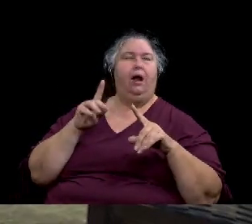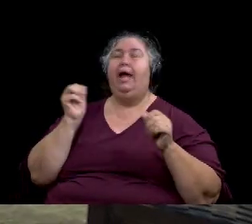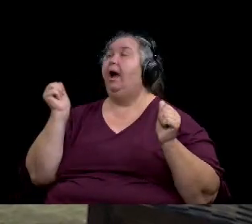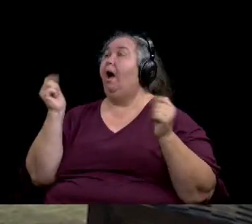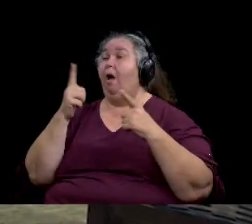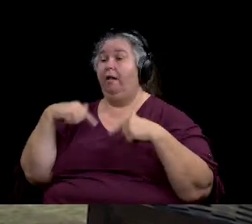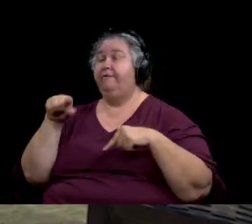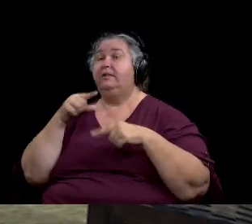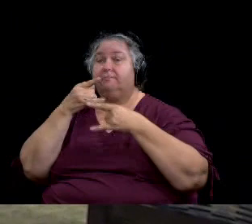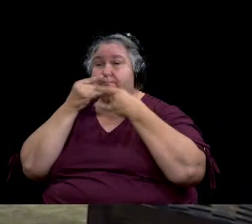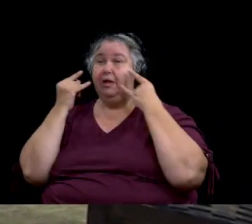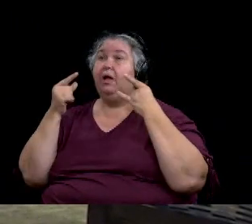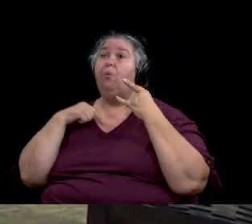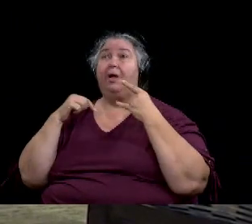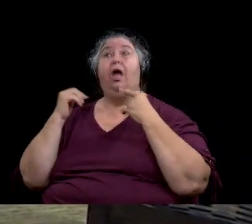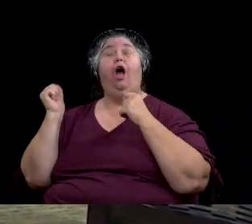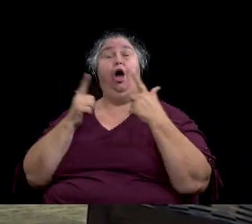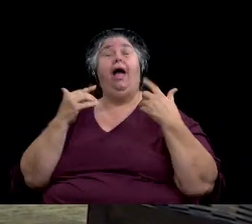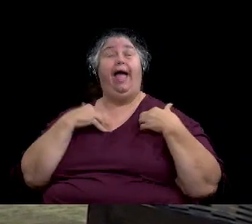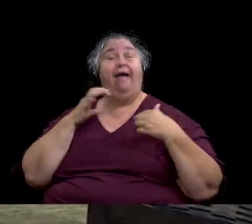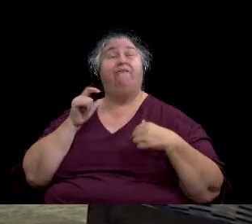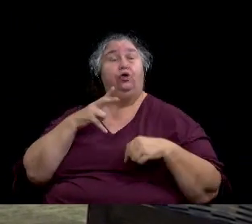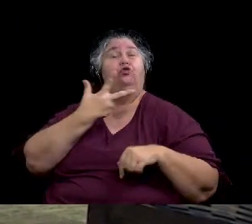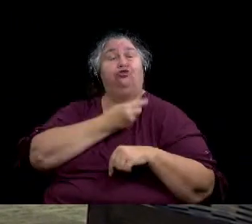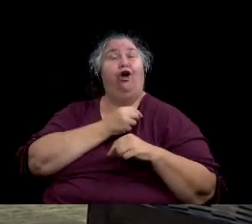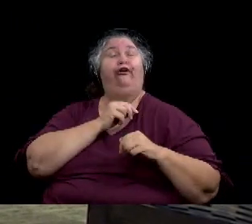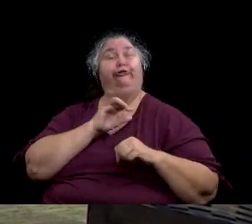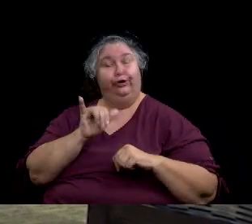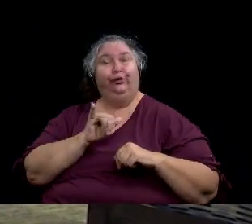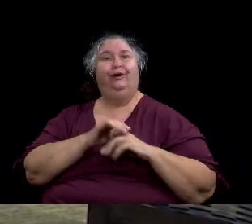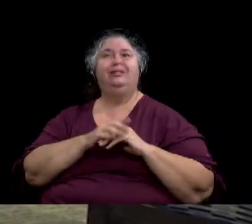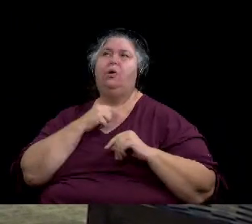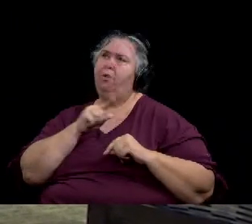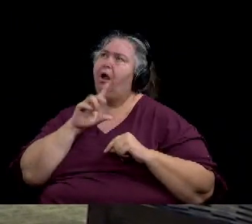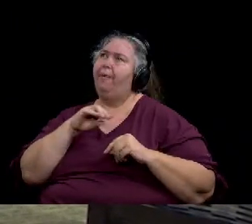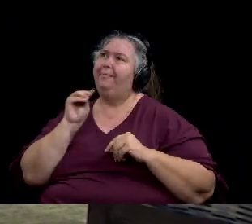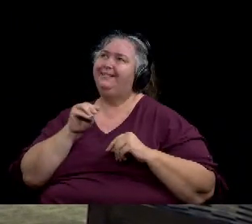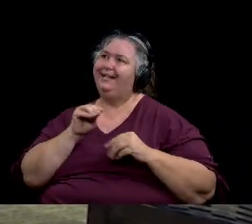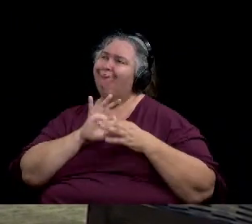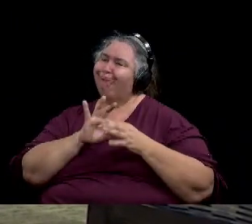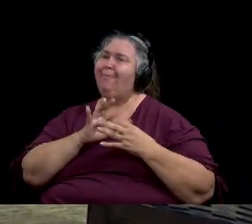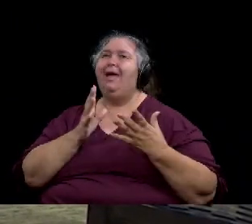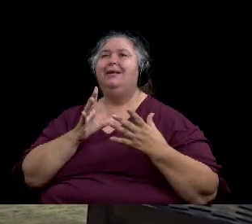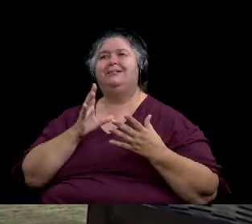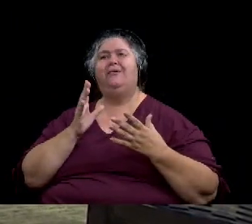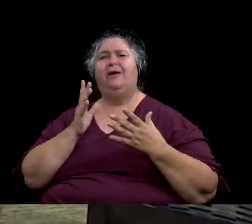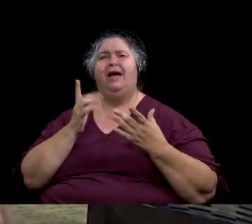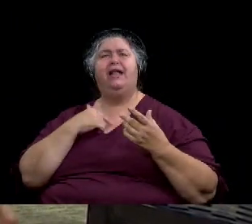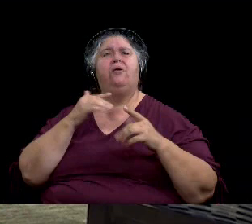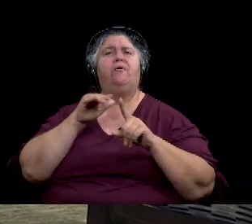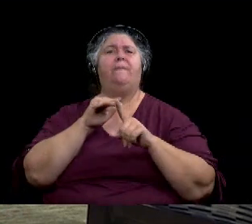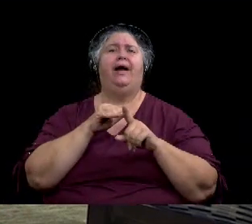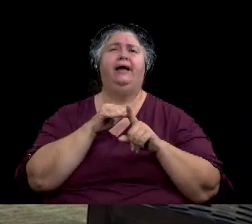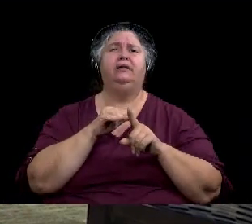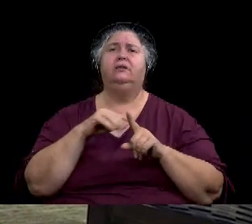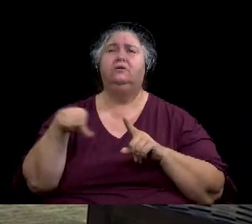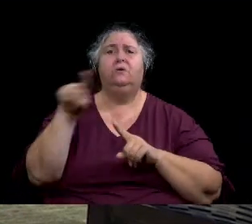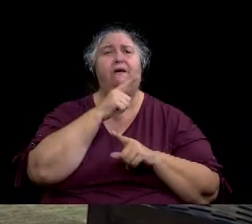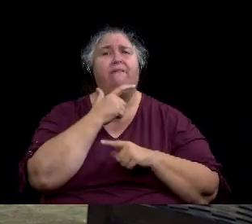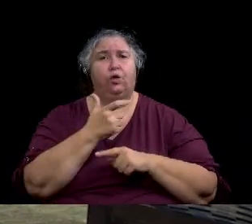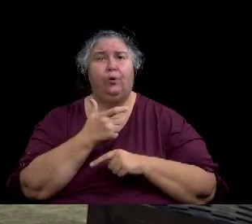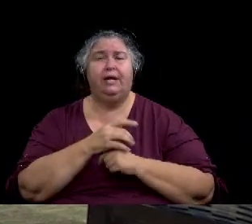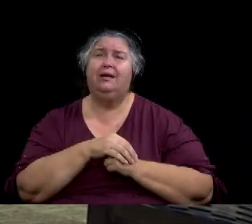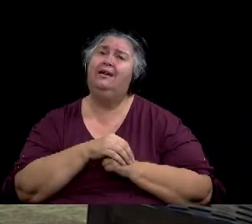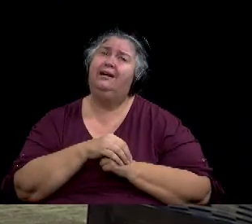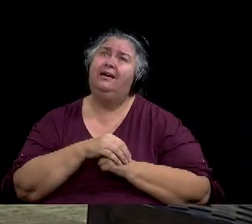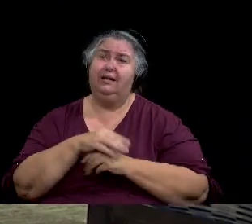And all 4 of us have had our flu shots too, so we're 100% on all that. So there you go. And I want to remind our viewers the fact that this